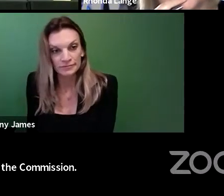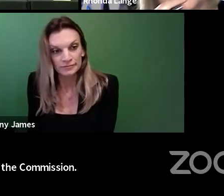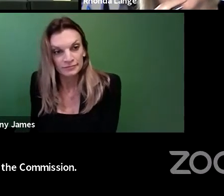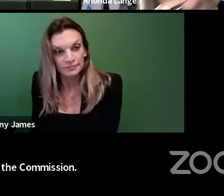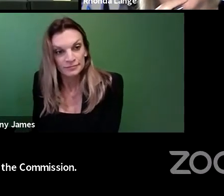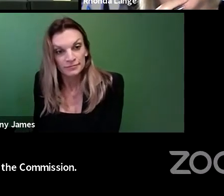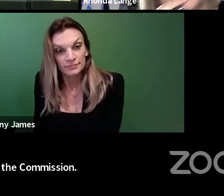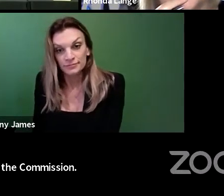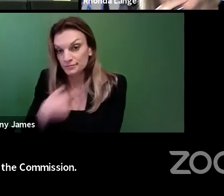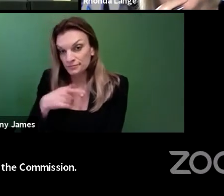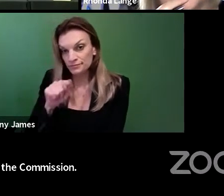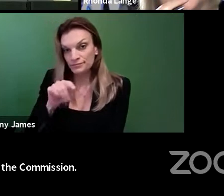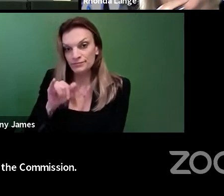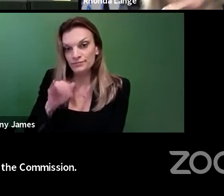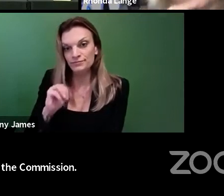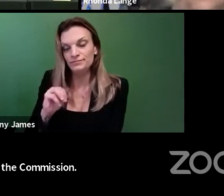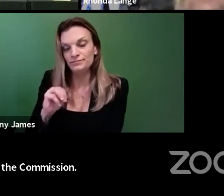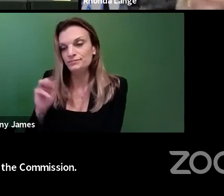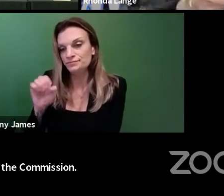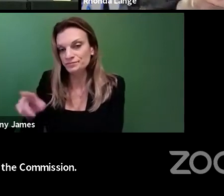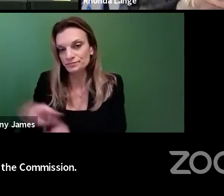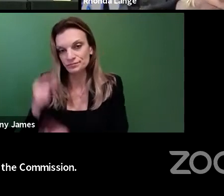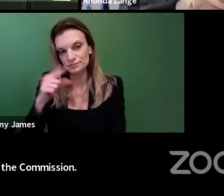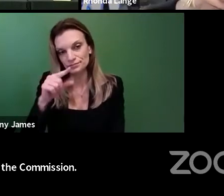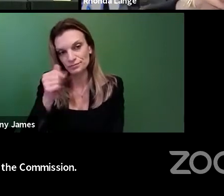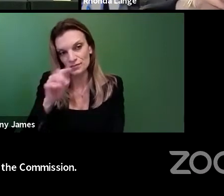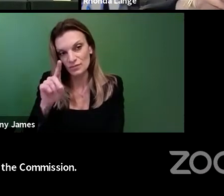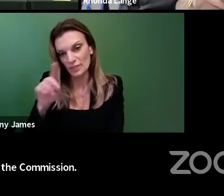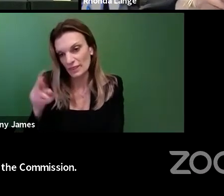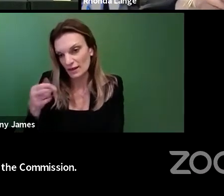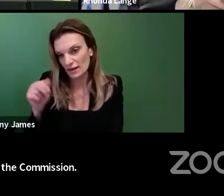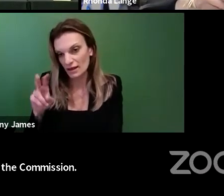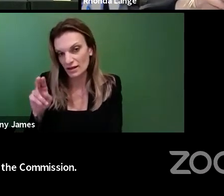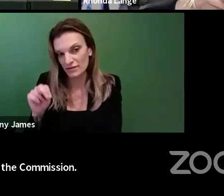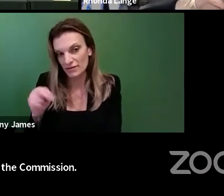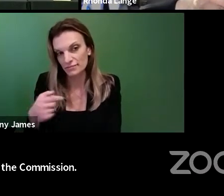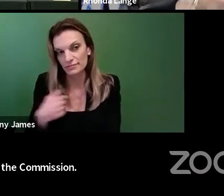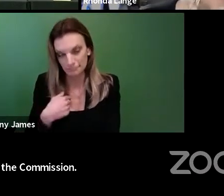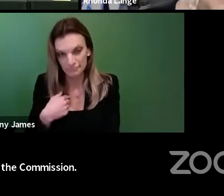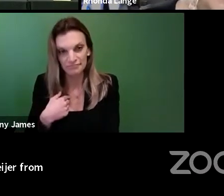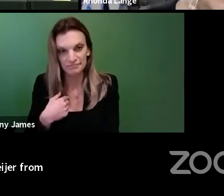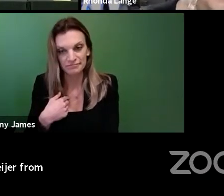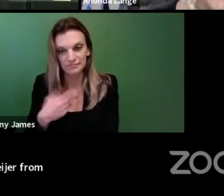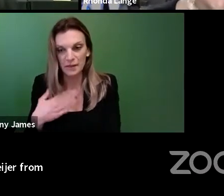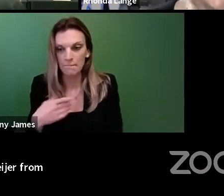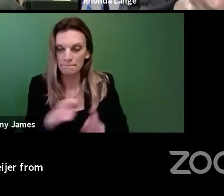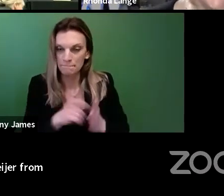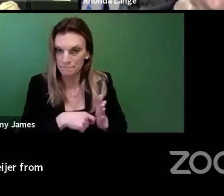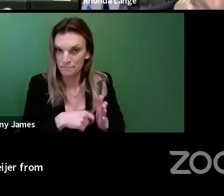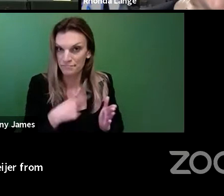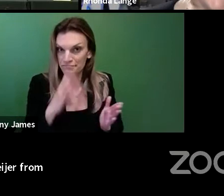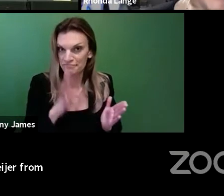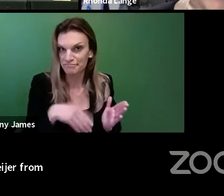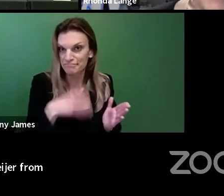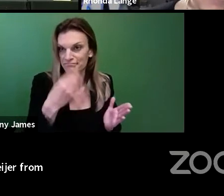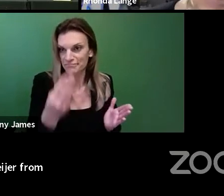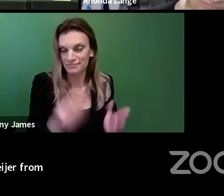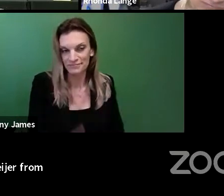Hi, I'm Tim Meyer from Grand Haven Township. I've got notes, but I'm going to wing it.